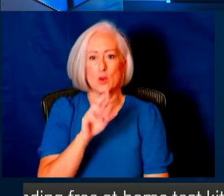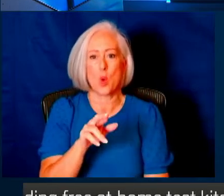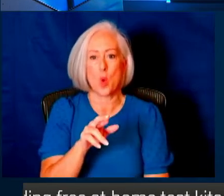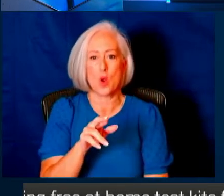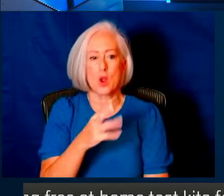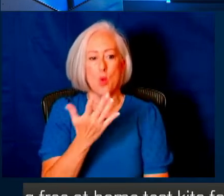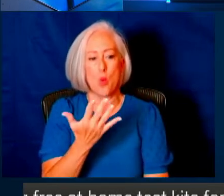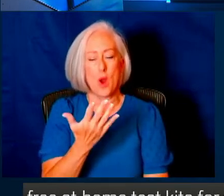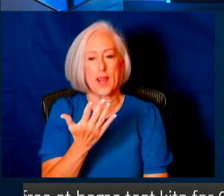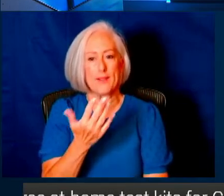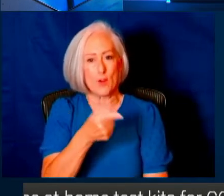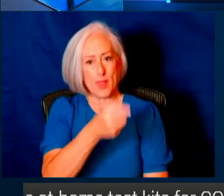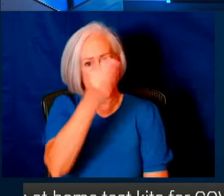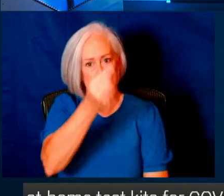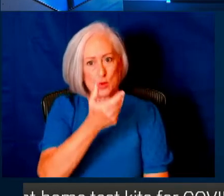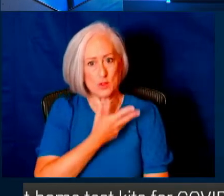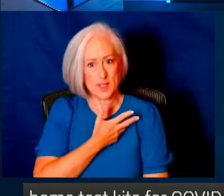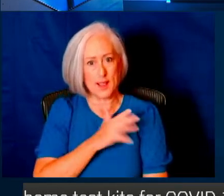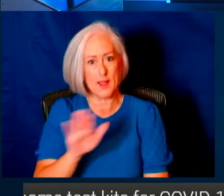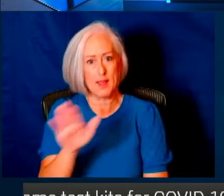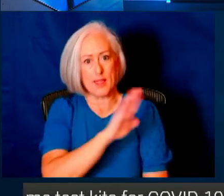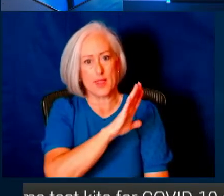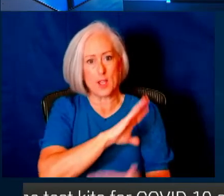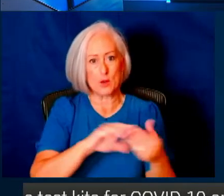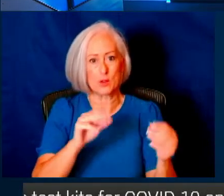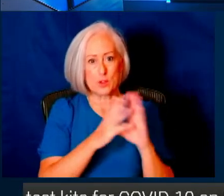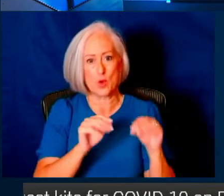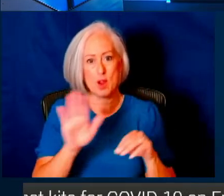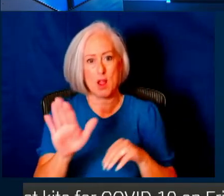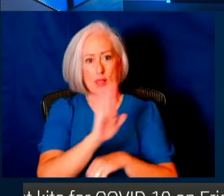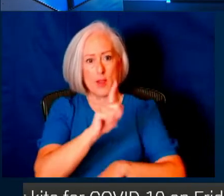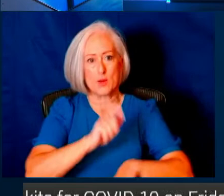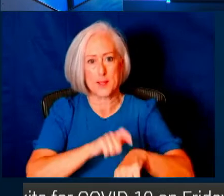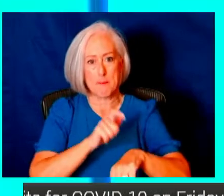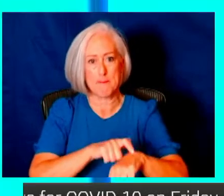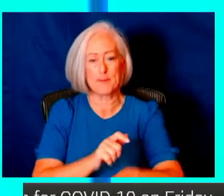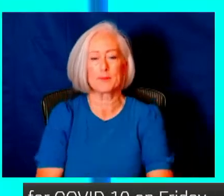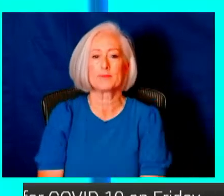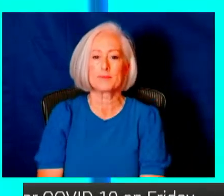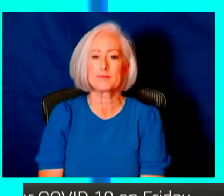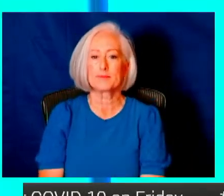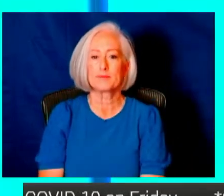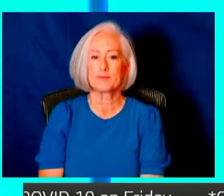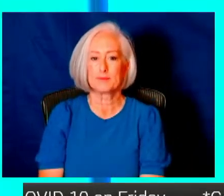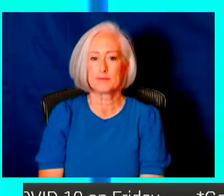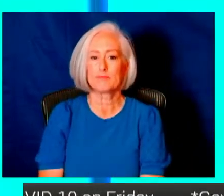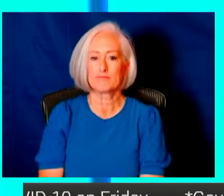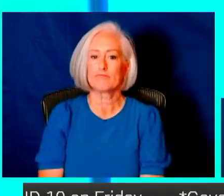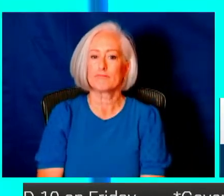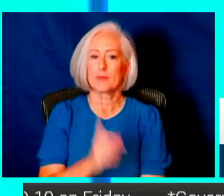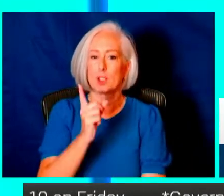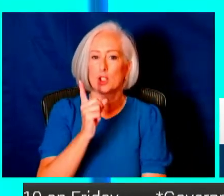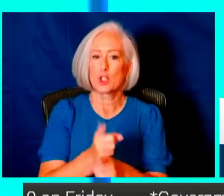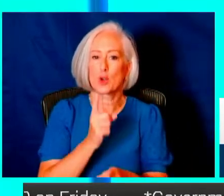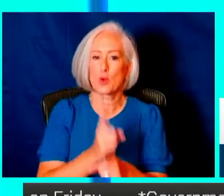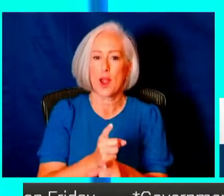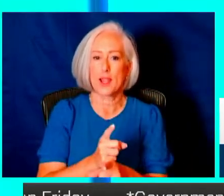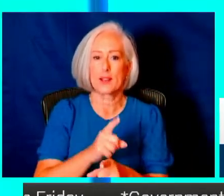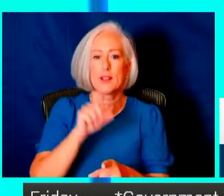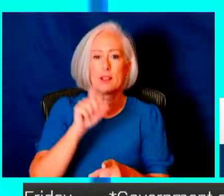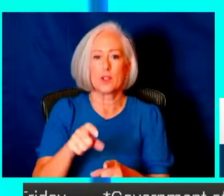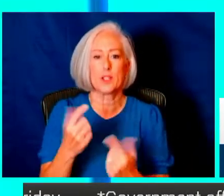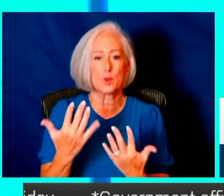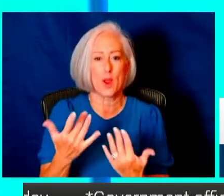to share more of their story with you on their own time? I think you're right. You just wait for someone to share